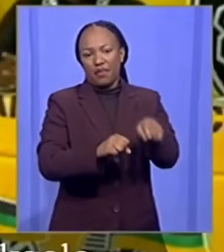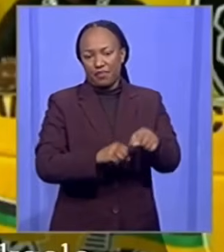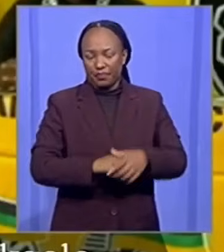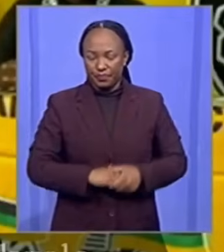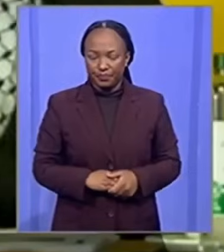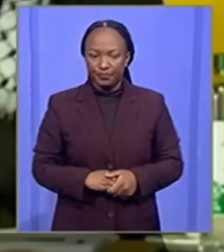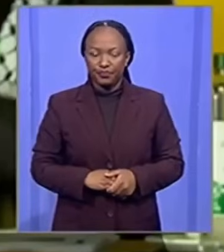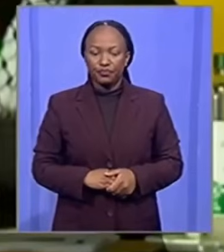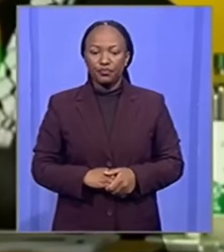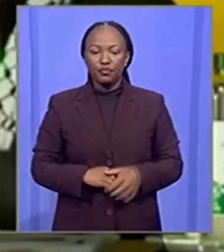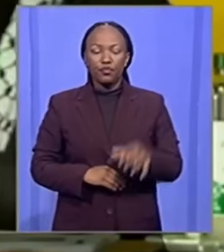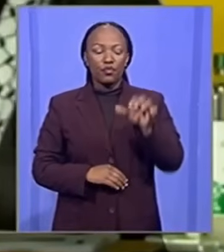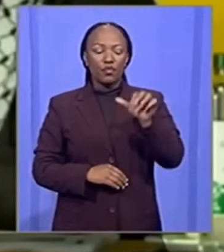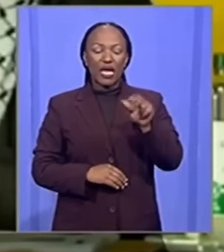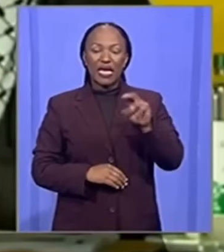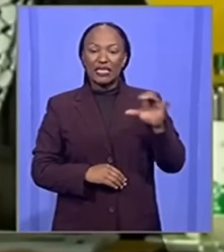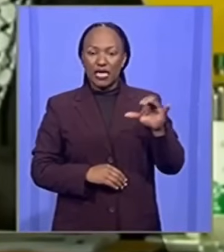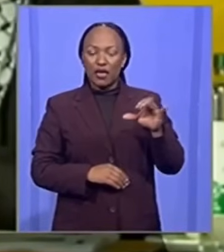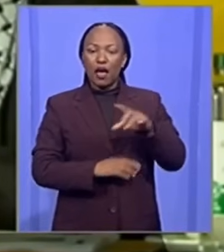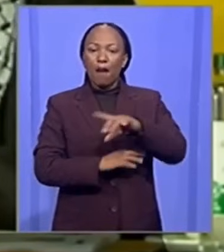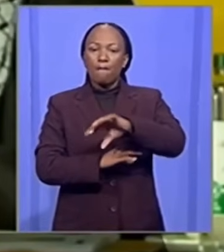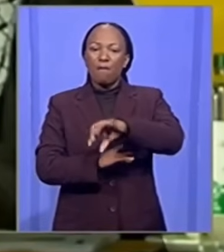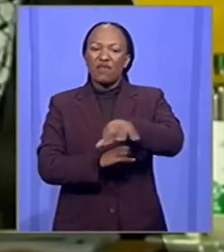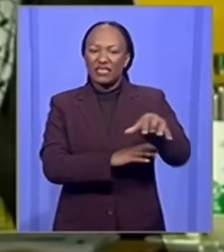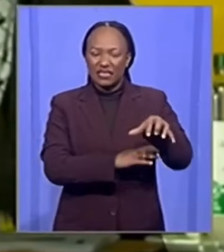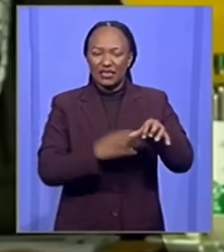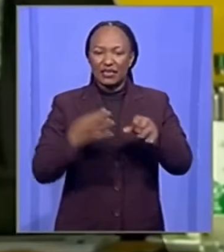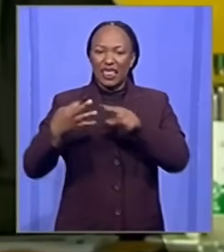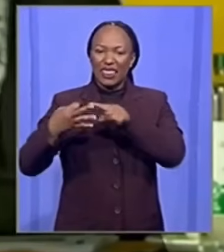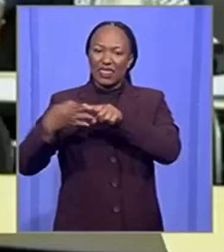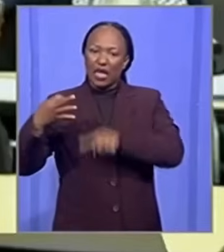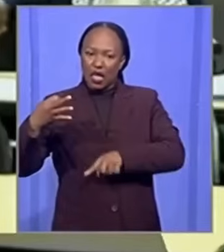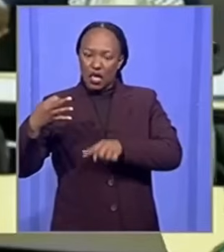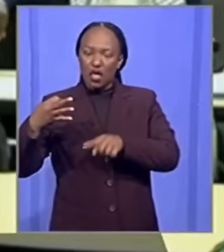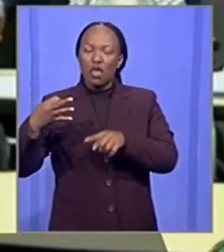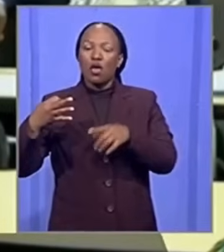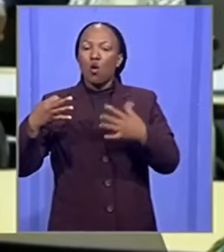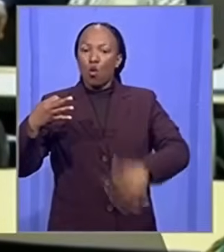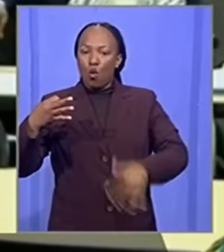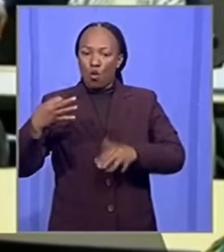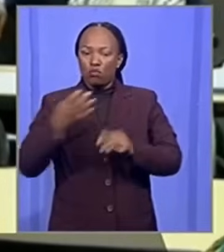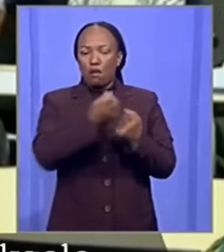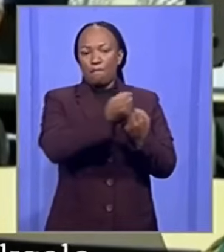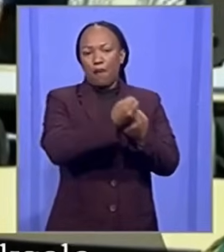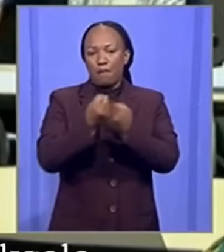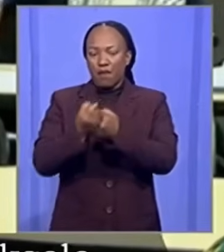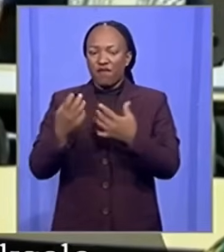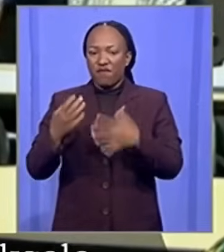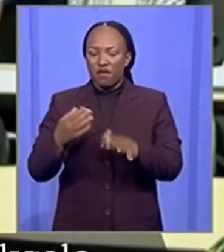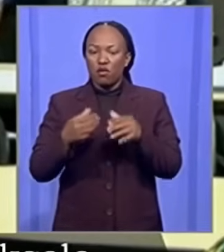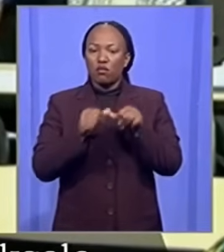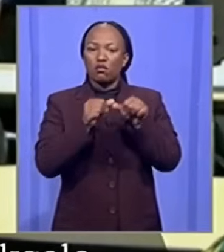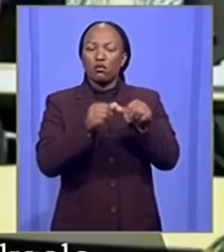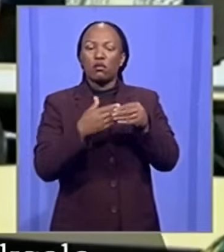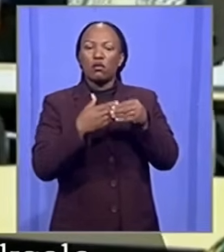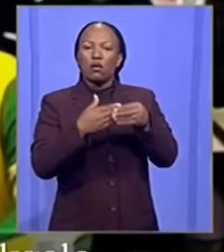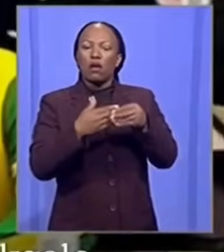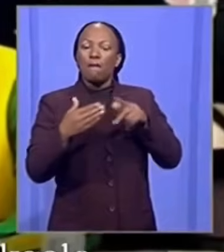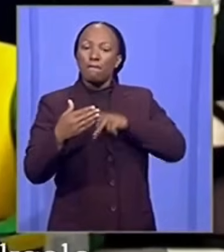ANC e fumane tshehetso matla diprofenseng tse tharo tse kenyeletsang Eastern Cape e tla tswela pele ho buswa ke Oscar